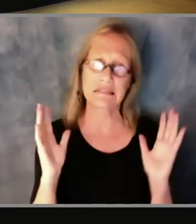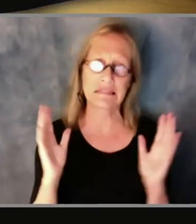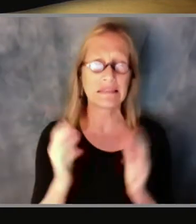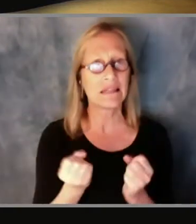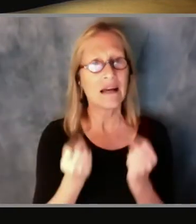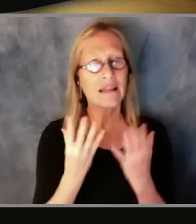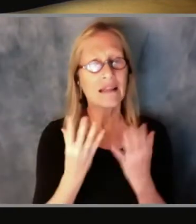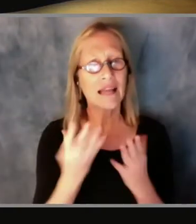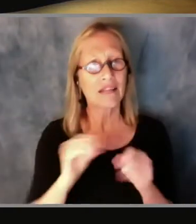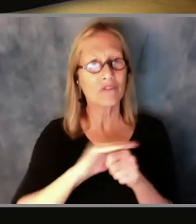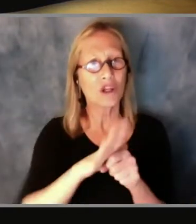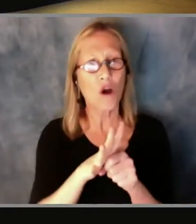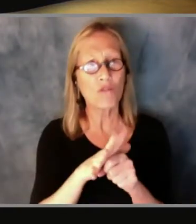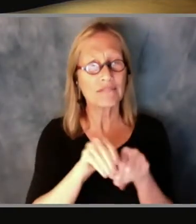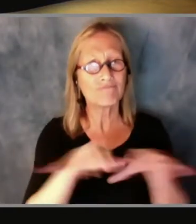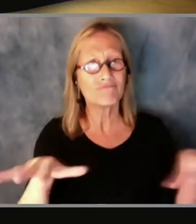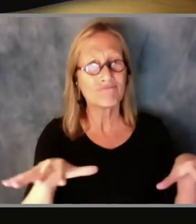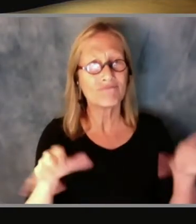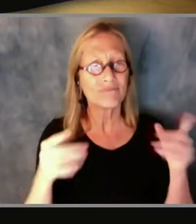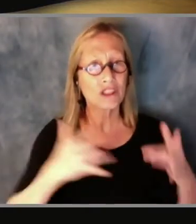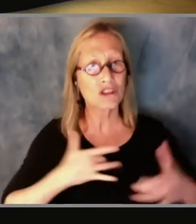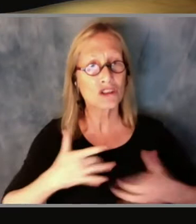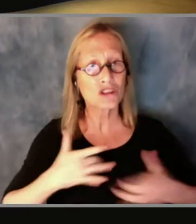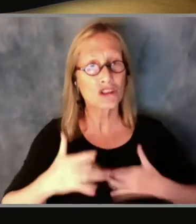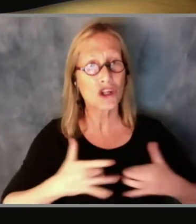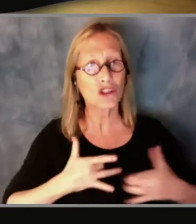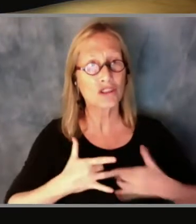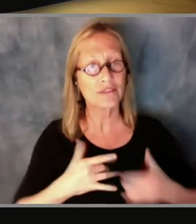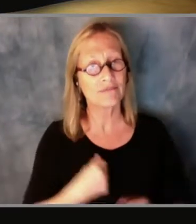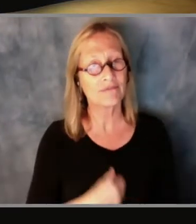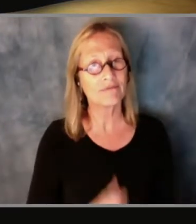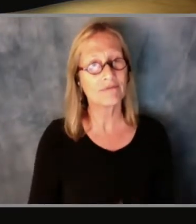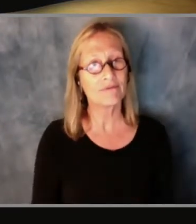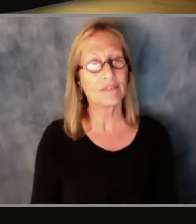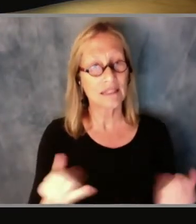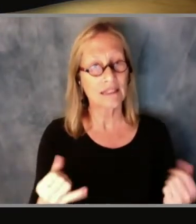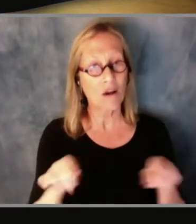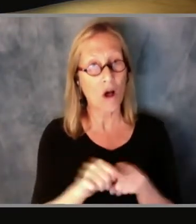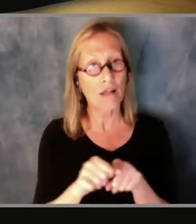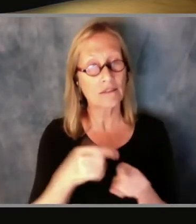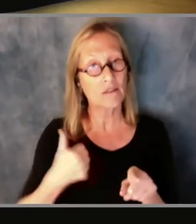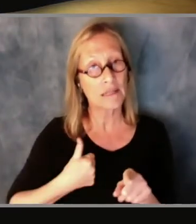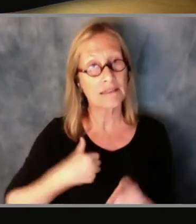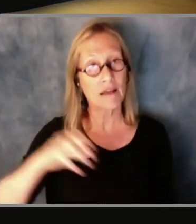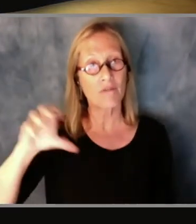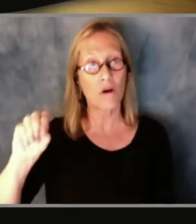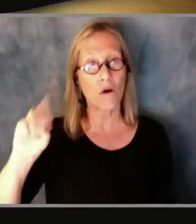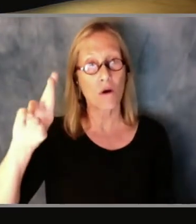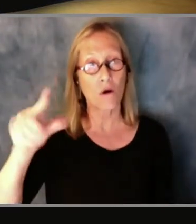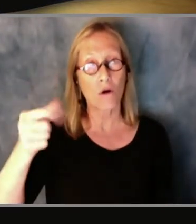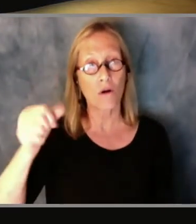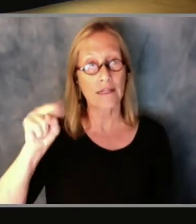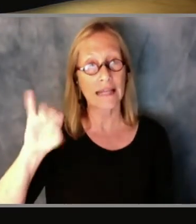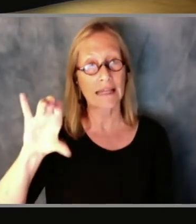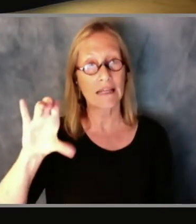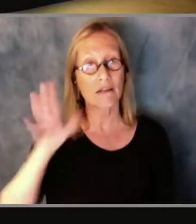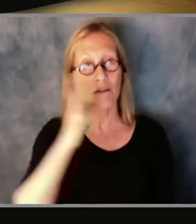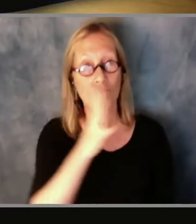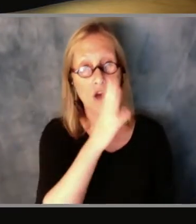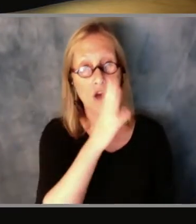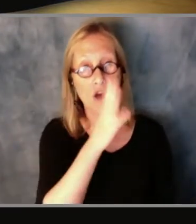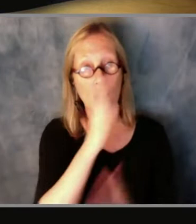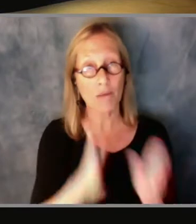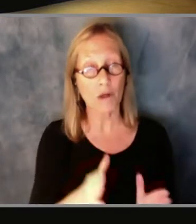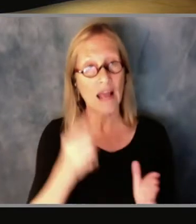COVID pandemic, we have a lot of concern. I'm an organic farmer. I think that my platform rings true